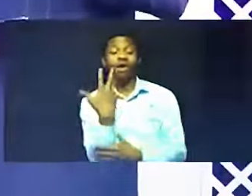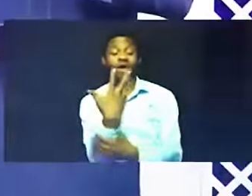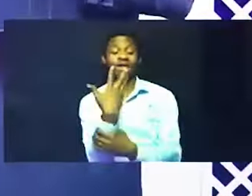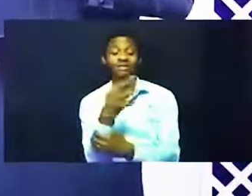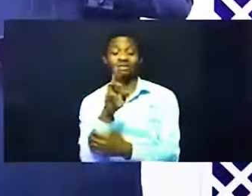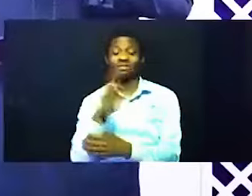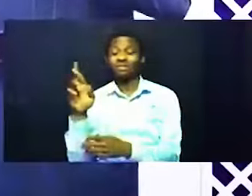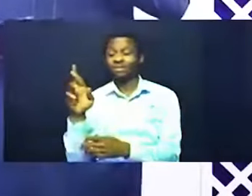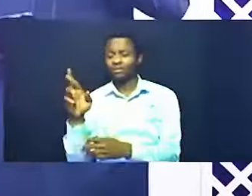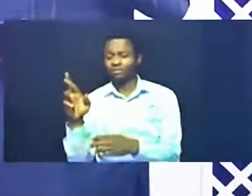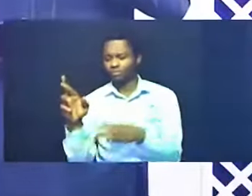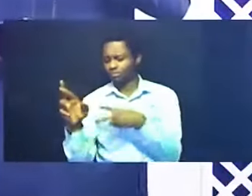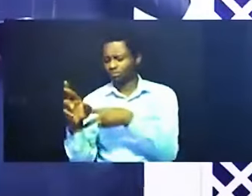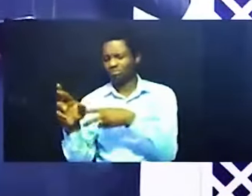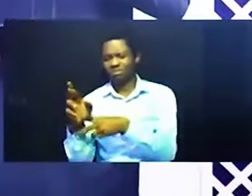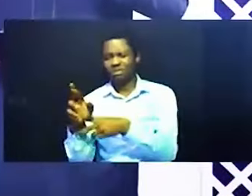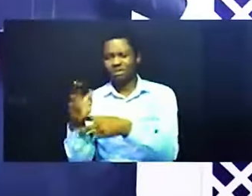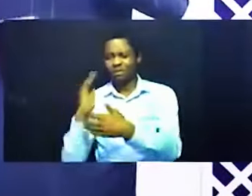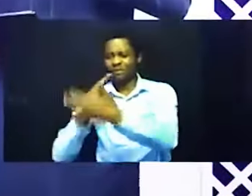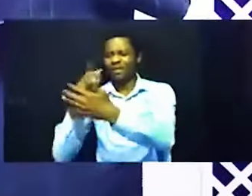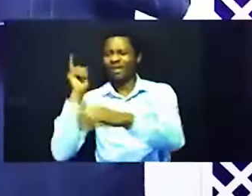heaven cut